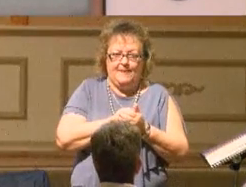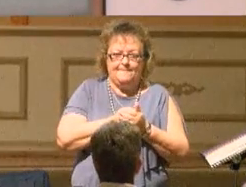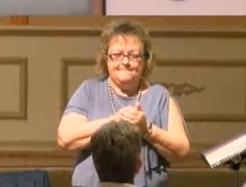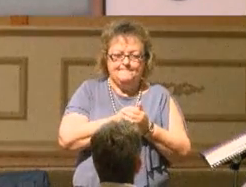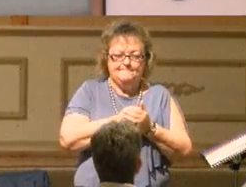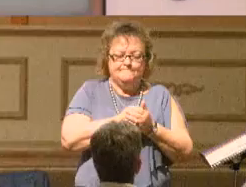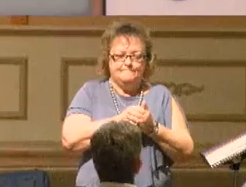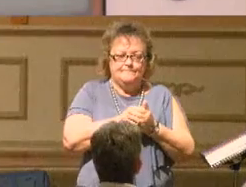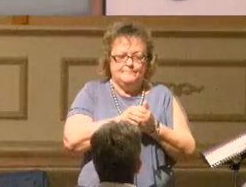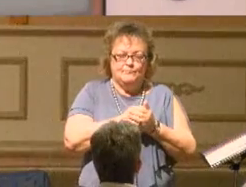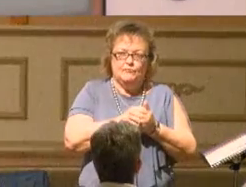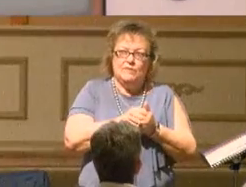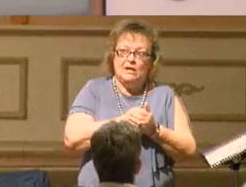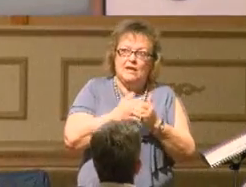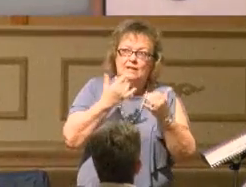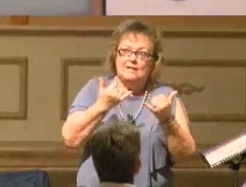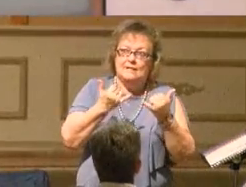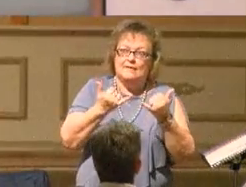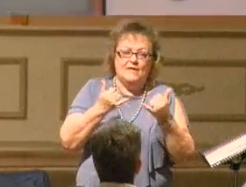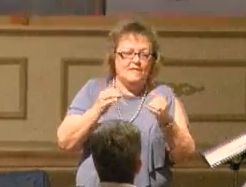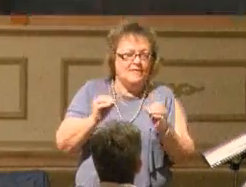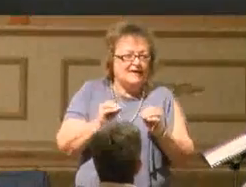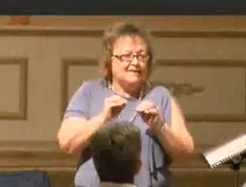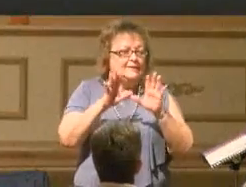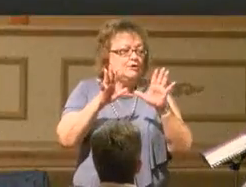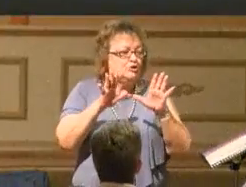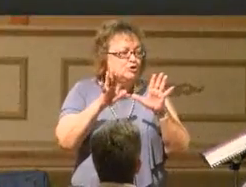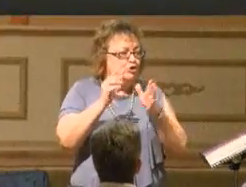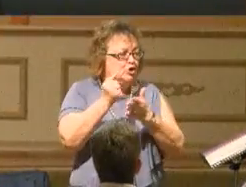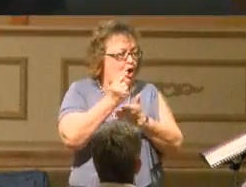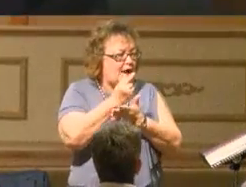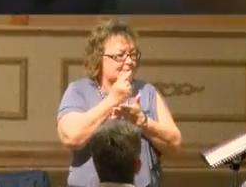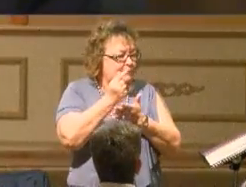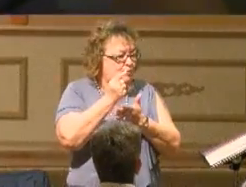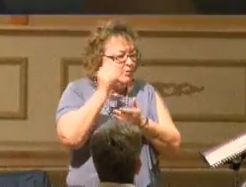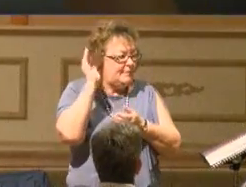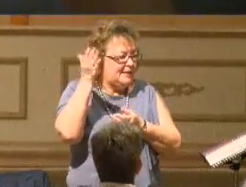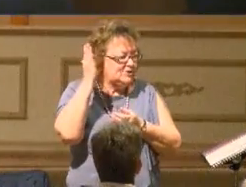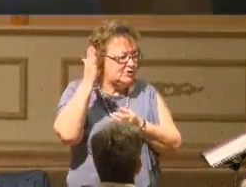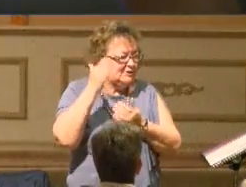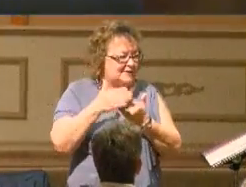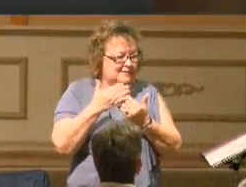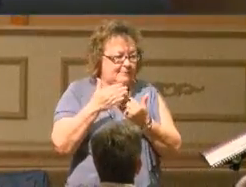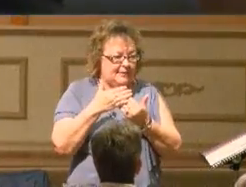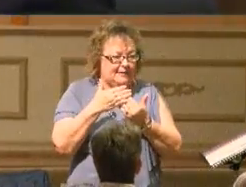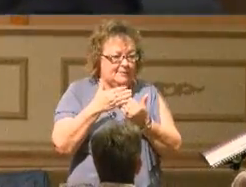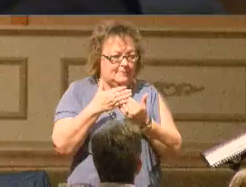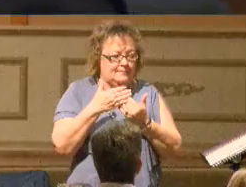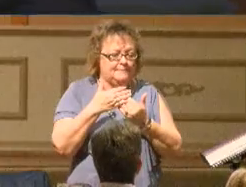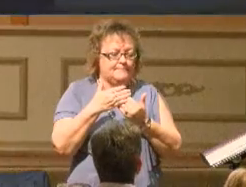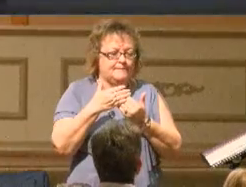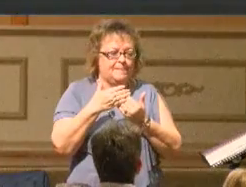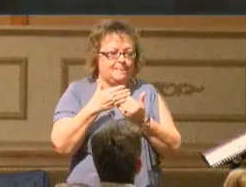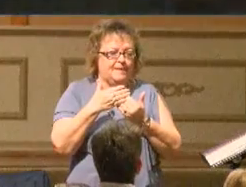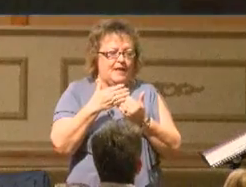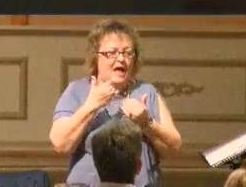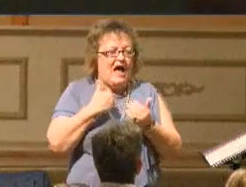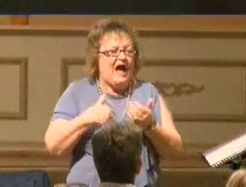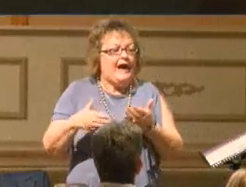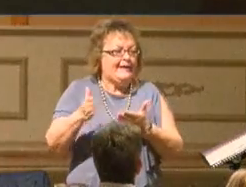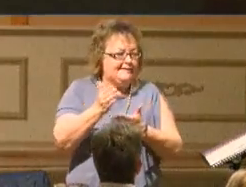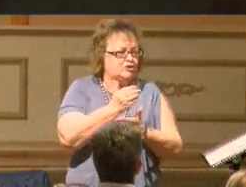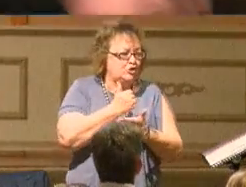Now, the clearest gospel message is simply this: I